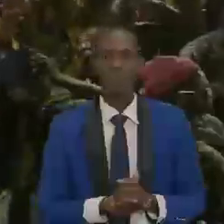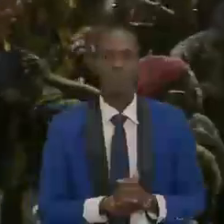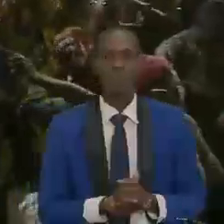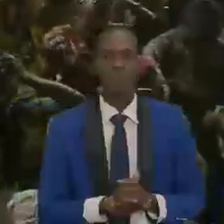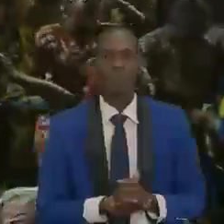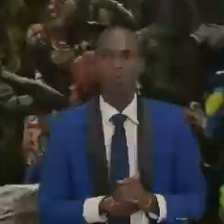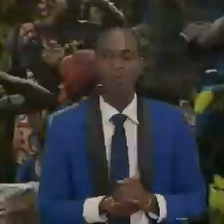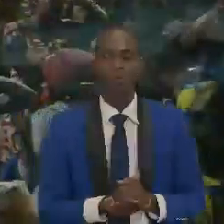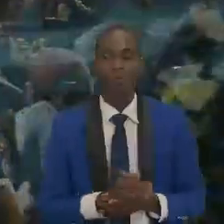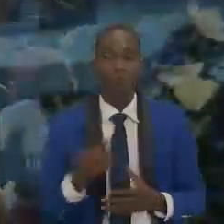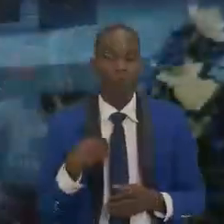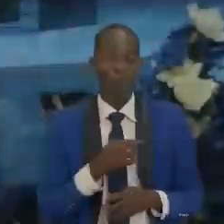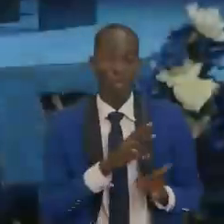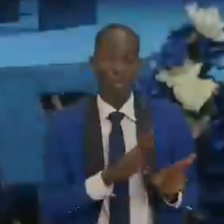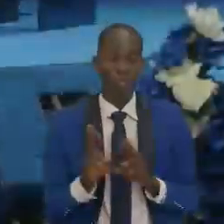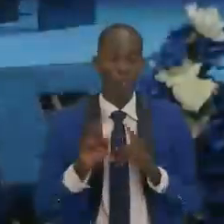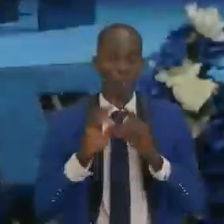We're ready to pray now.